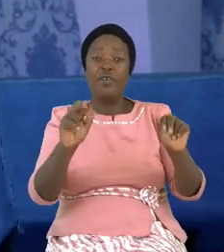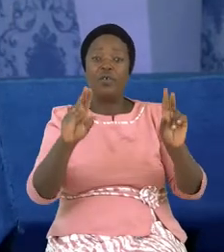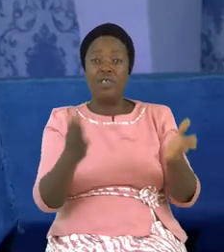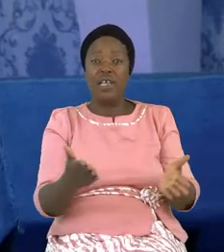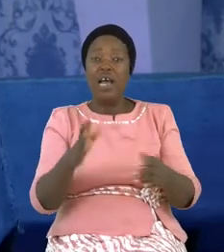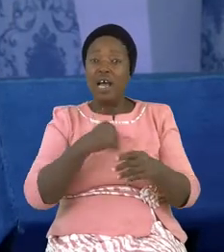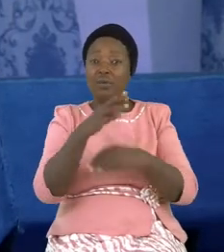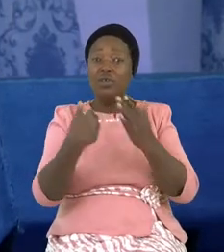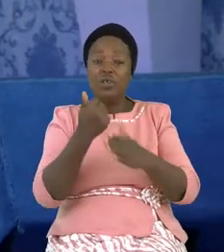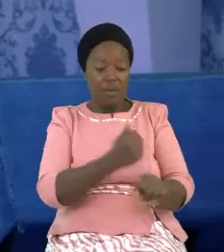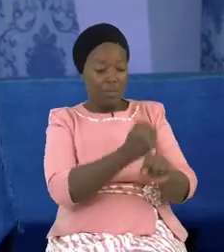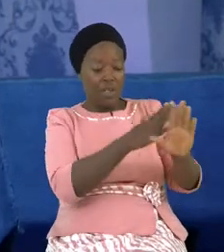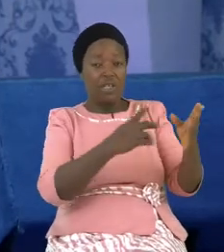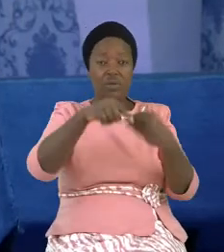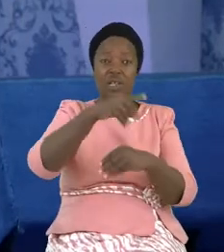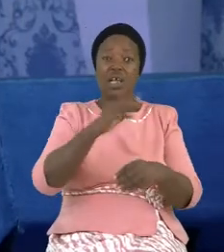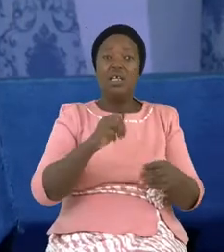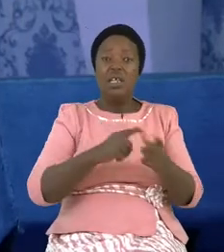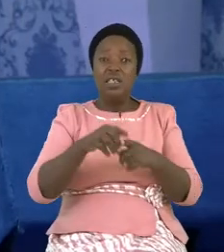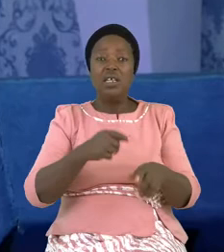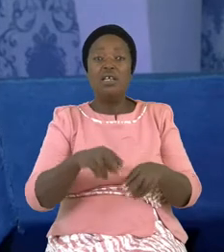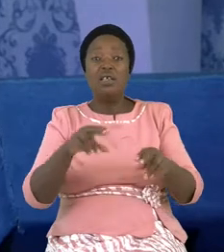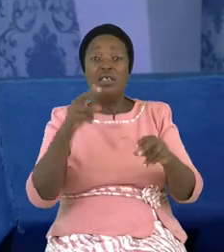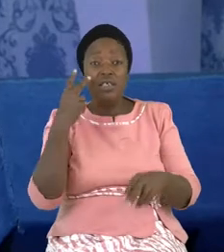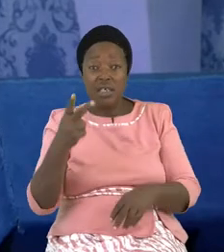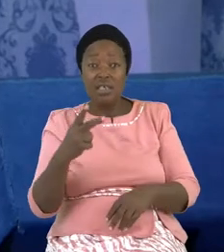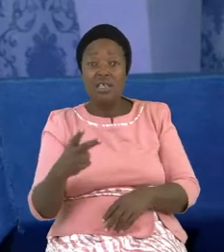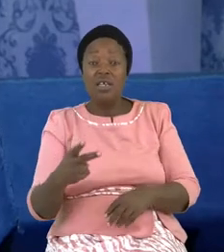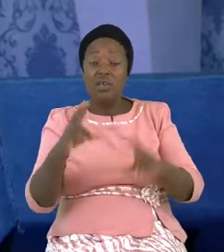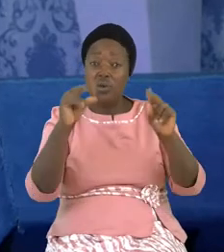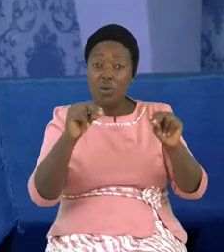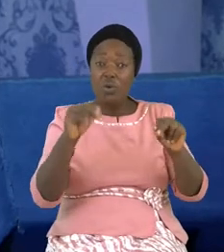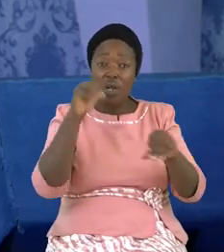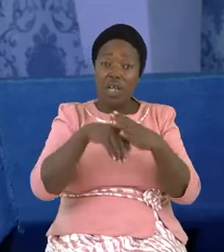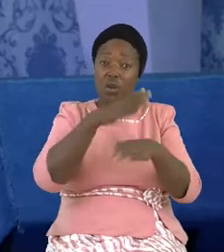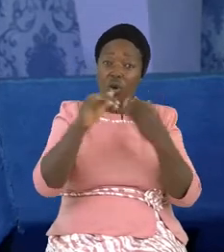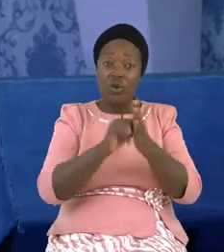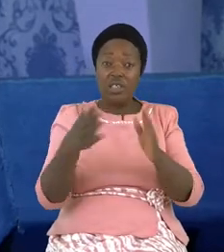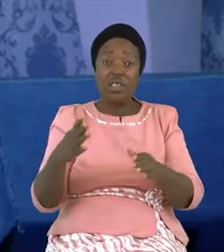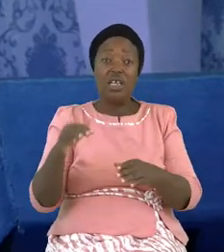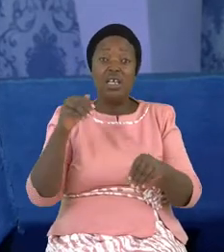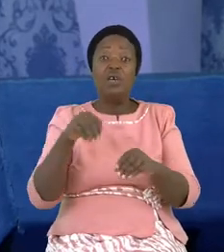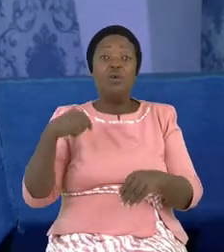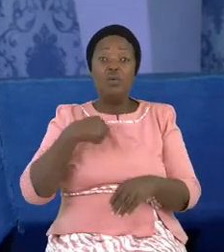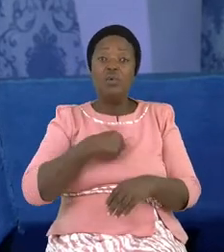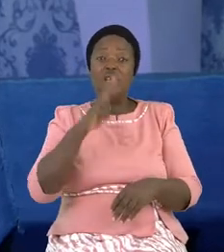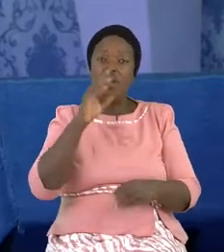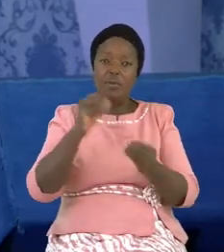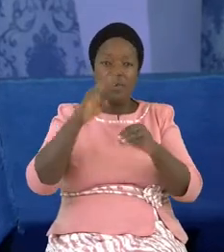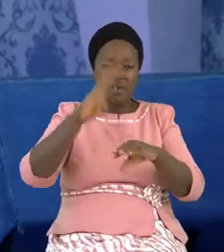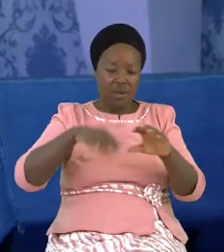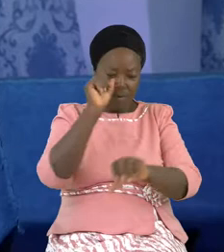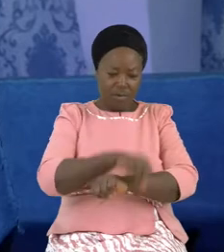in all these things, we are more than conquerors. I like